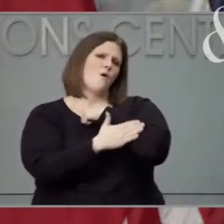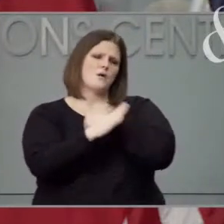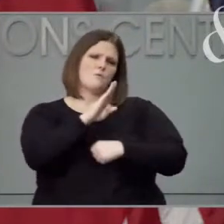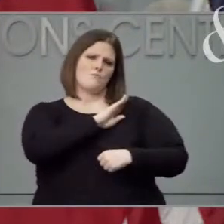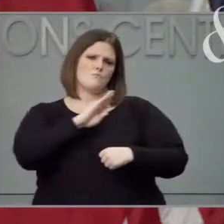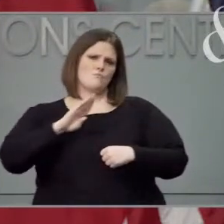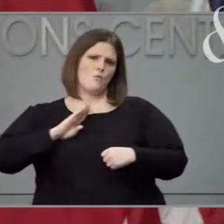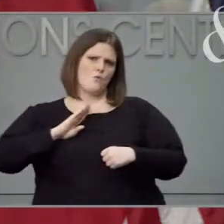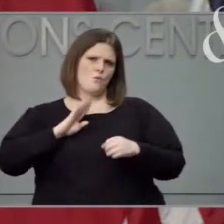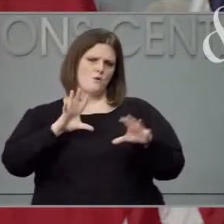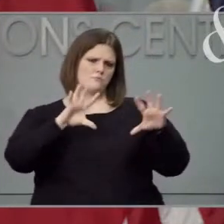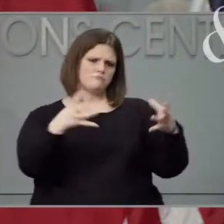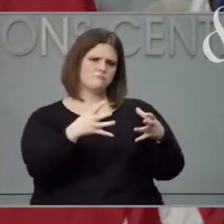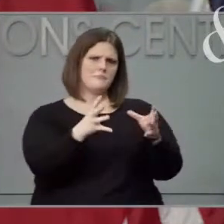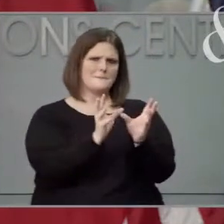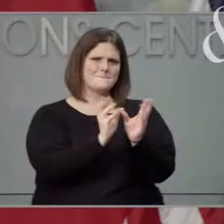the